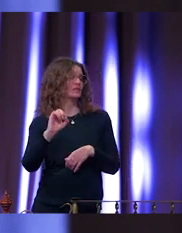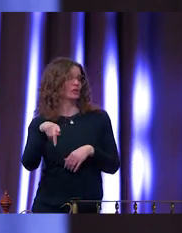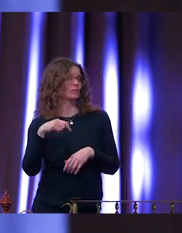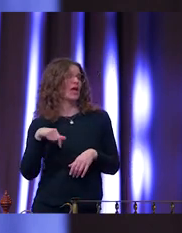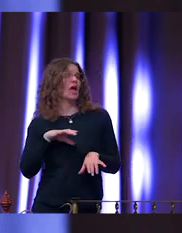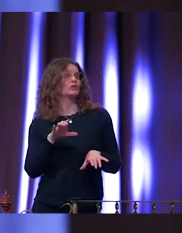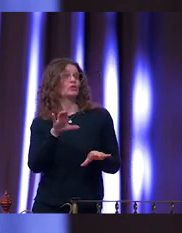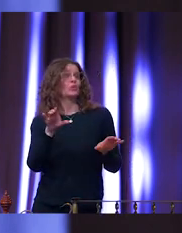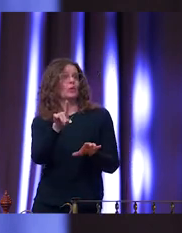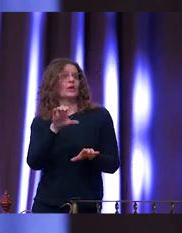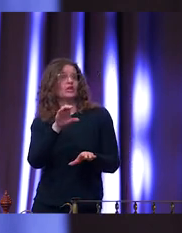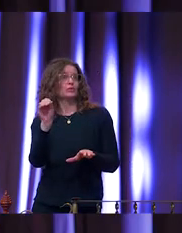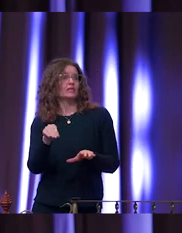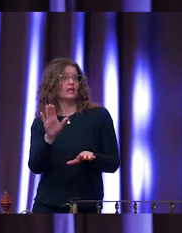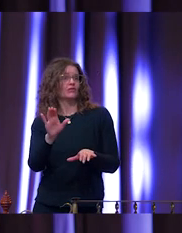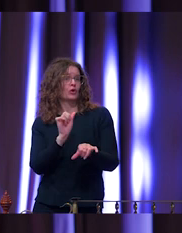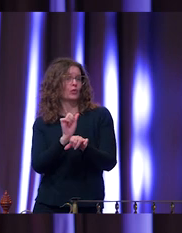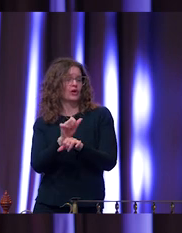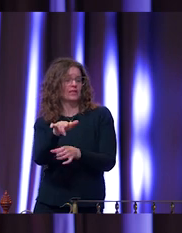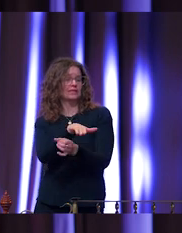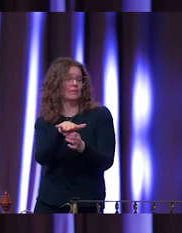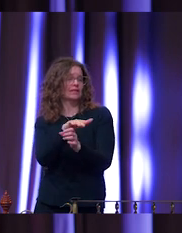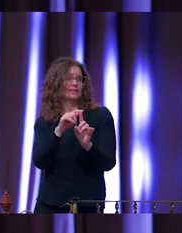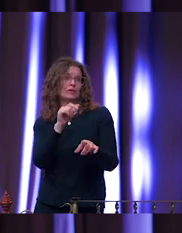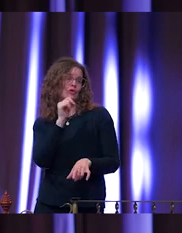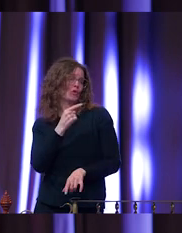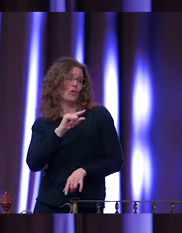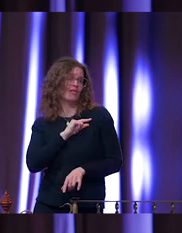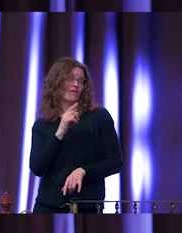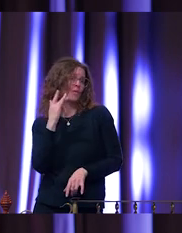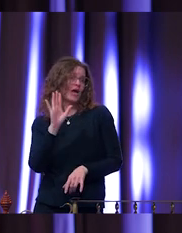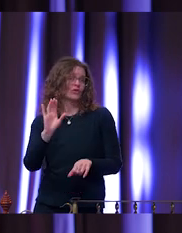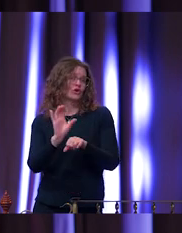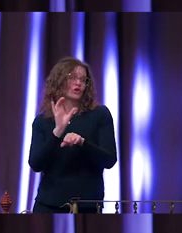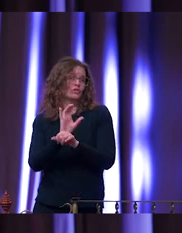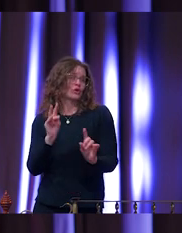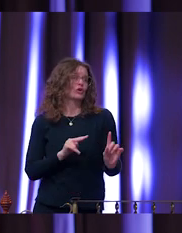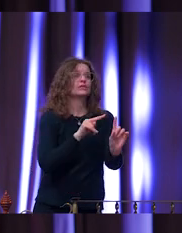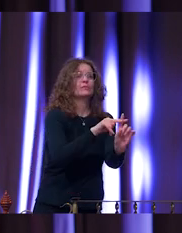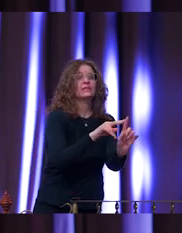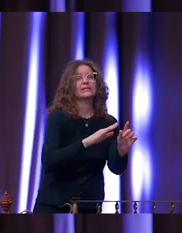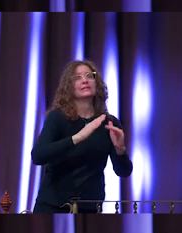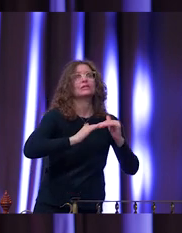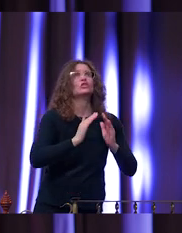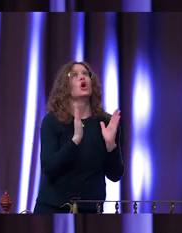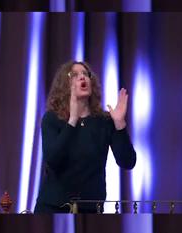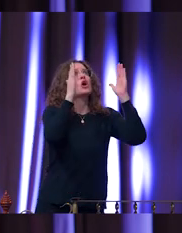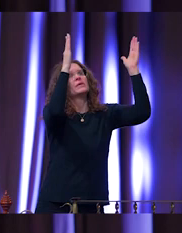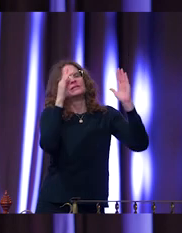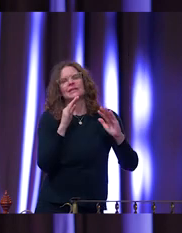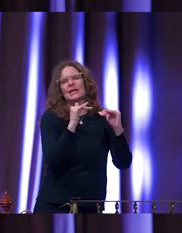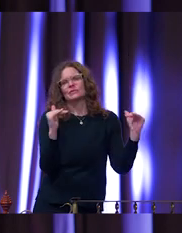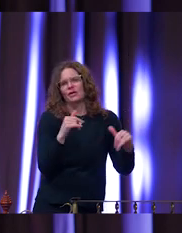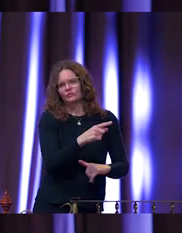100% of your work in these spaces, but you just don't qualify because your computer is plugged up in some tall building in downtown. That's